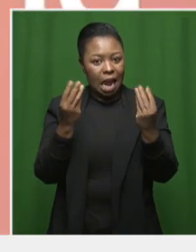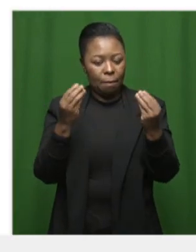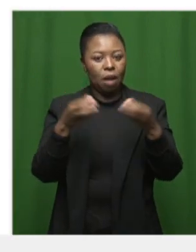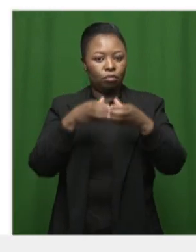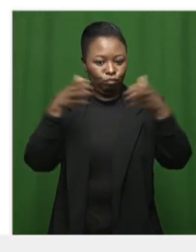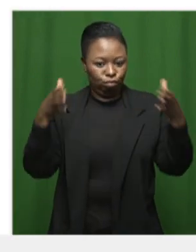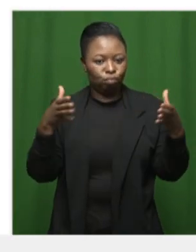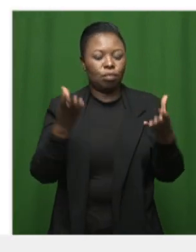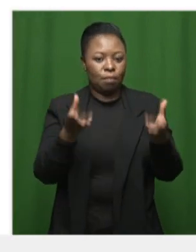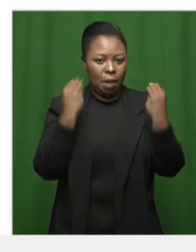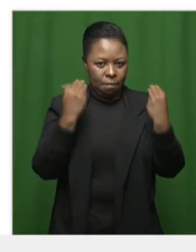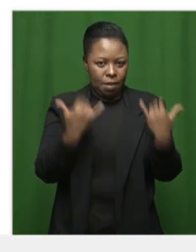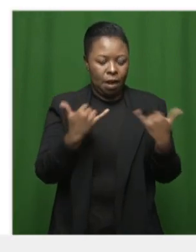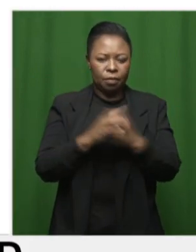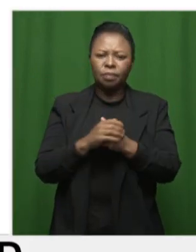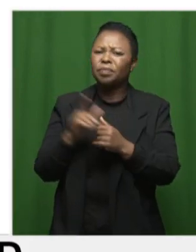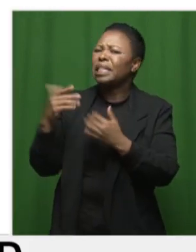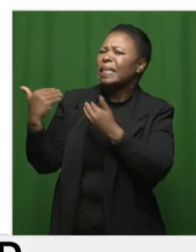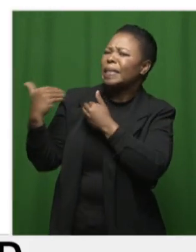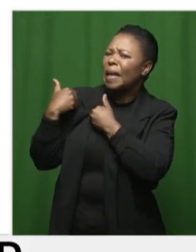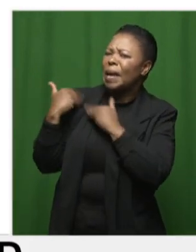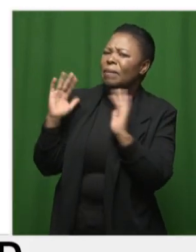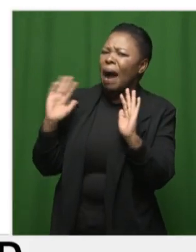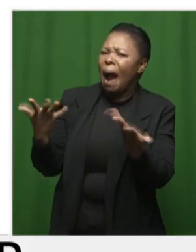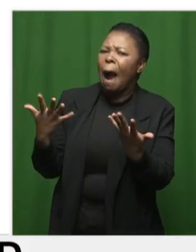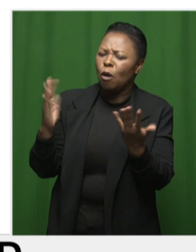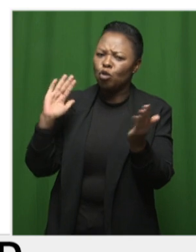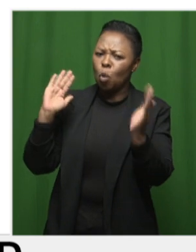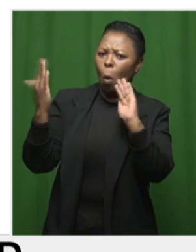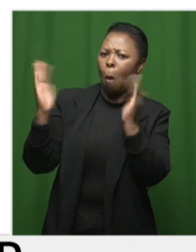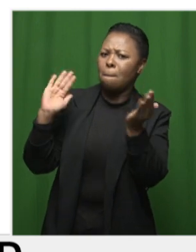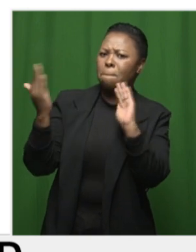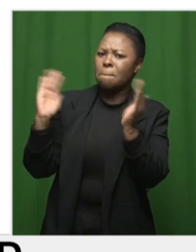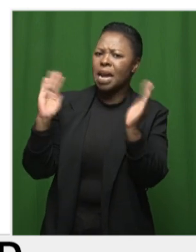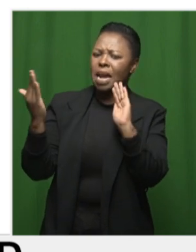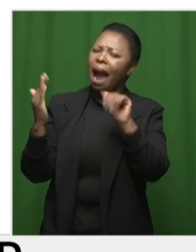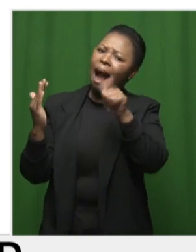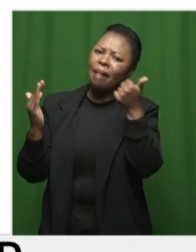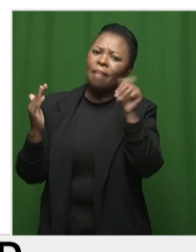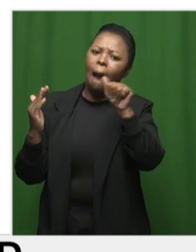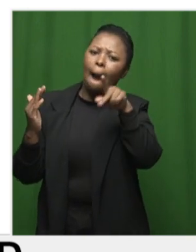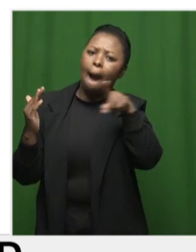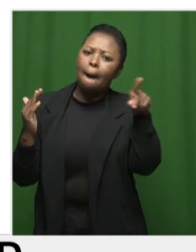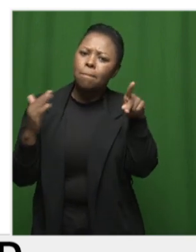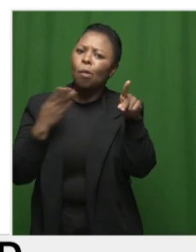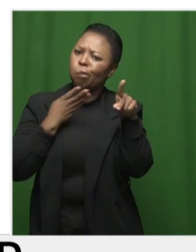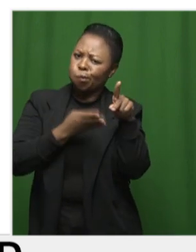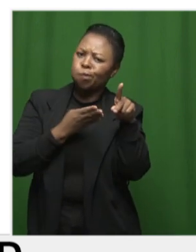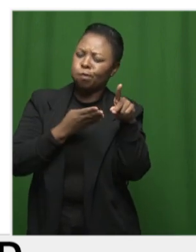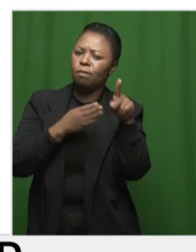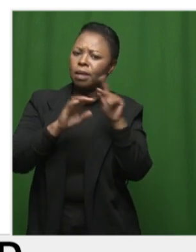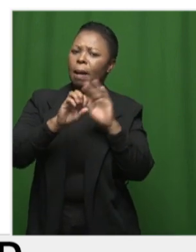product. And how safe is it, in comparison to other apps that exist on the market?